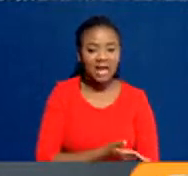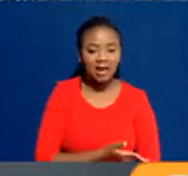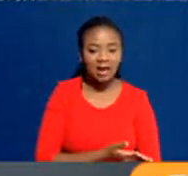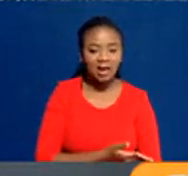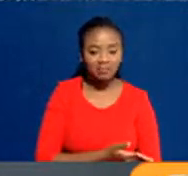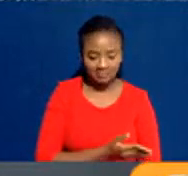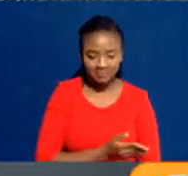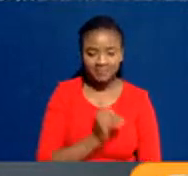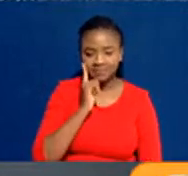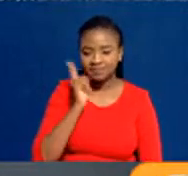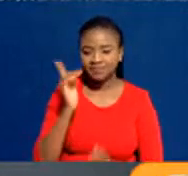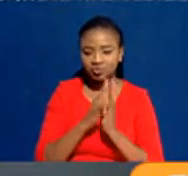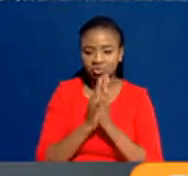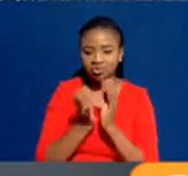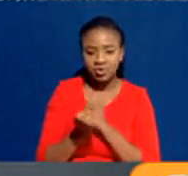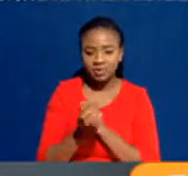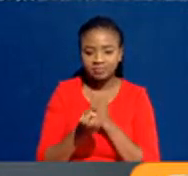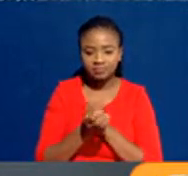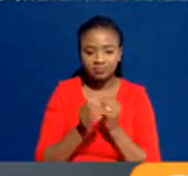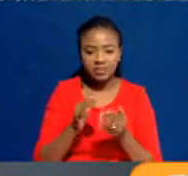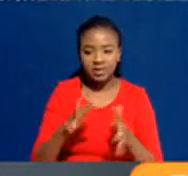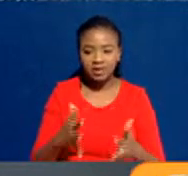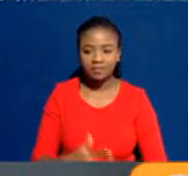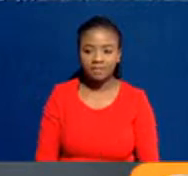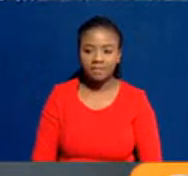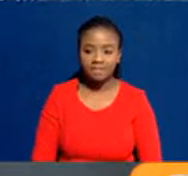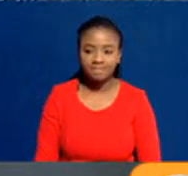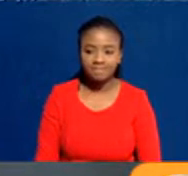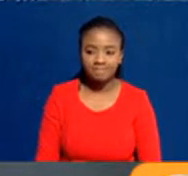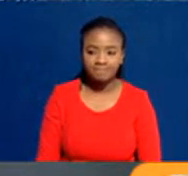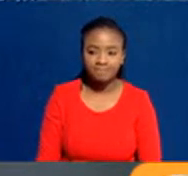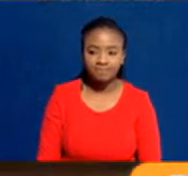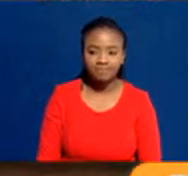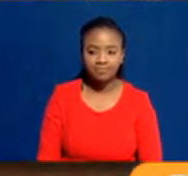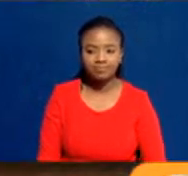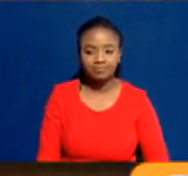the Westlands home demolition saga.